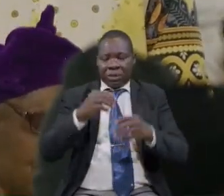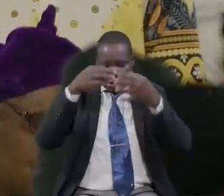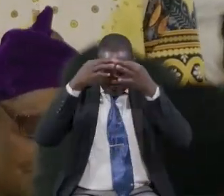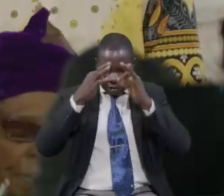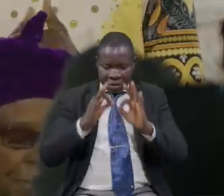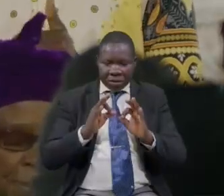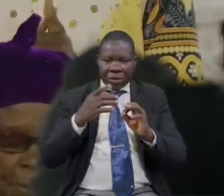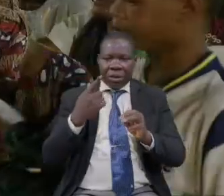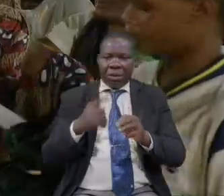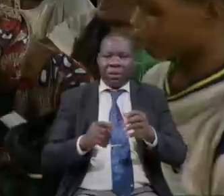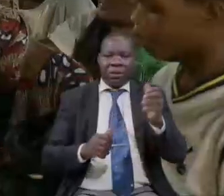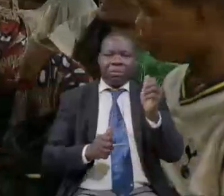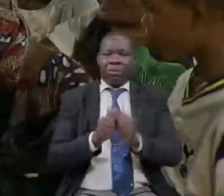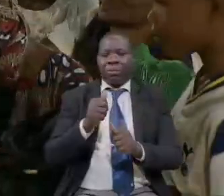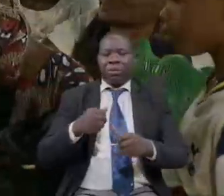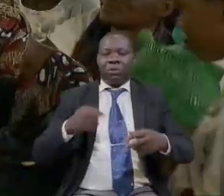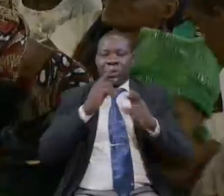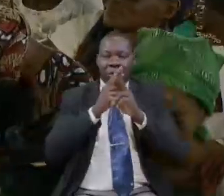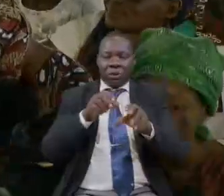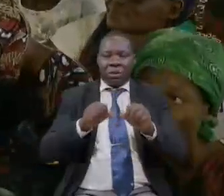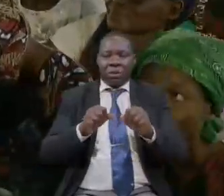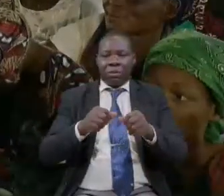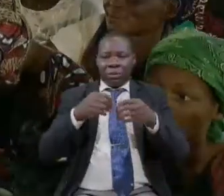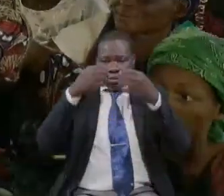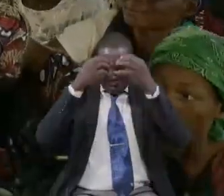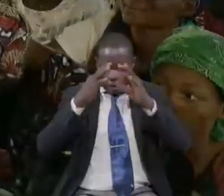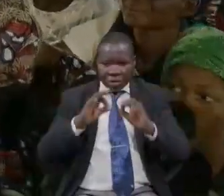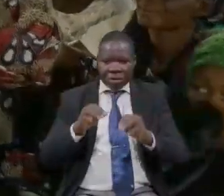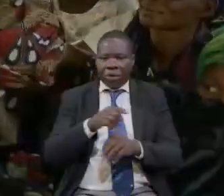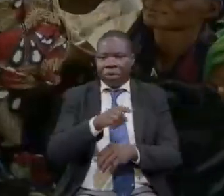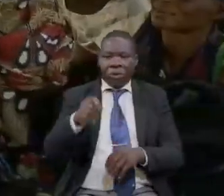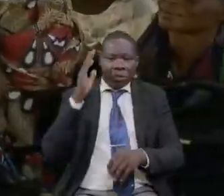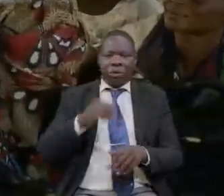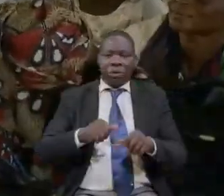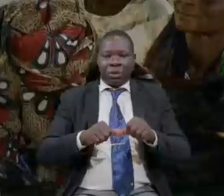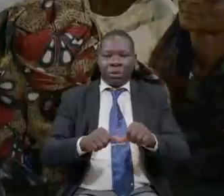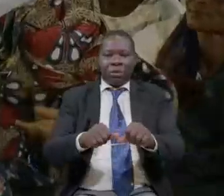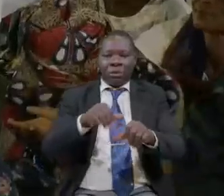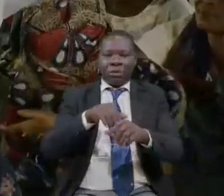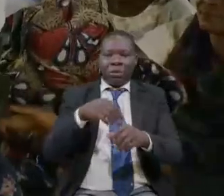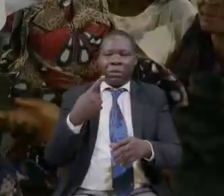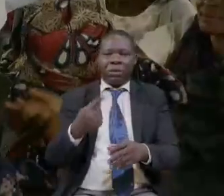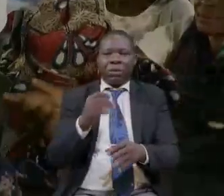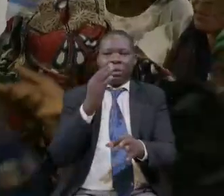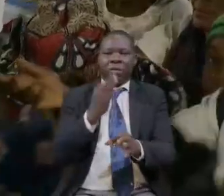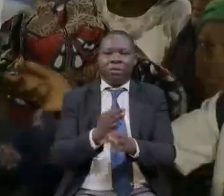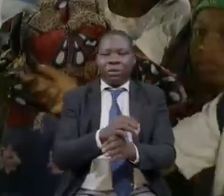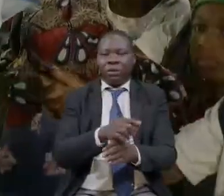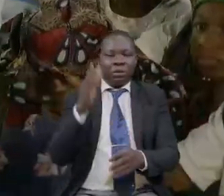rewardable decision. You will continue in the faith. You will not turn back.